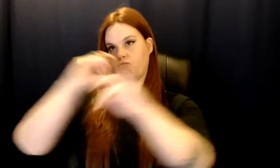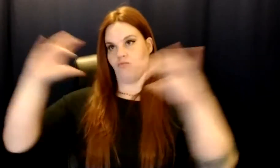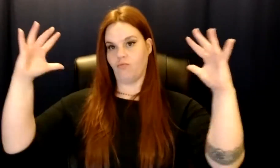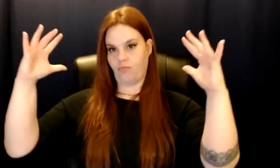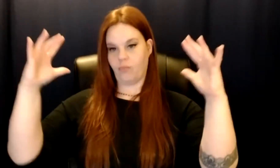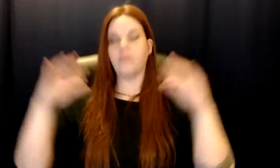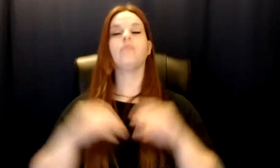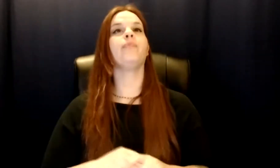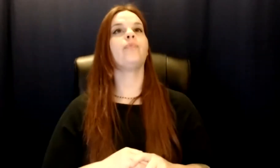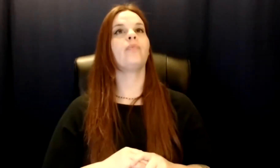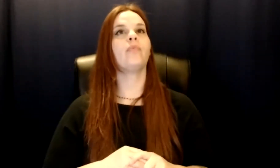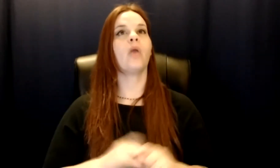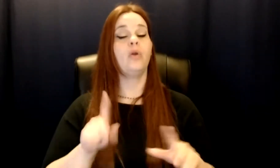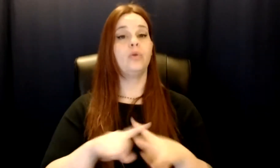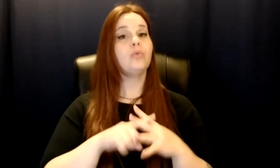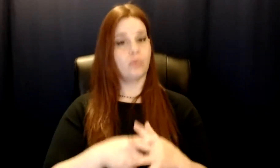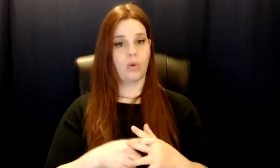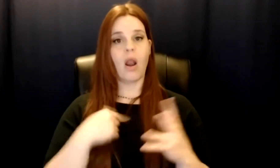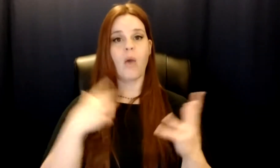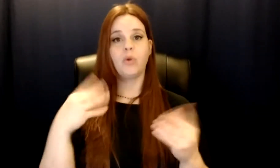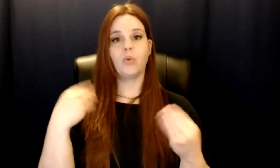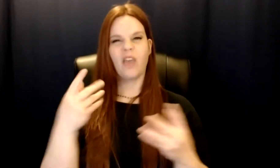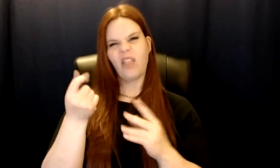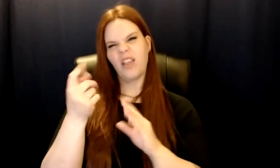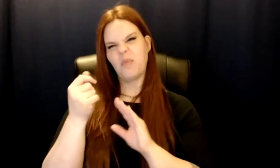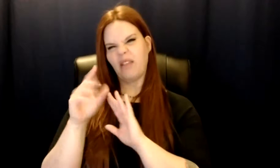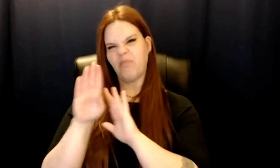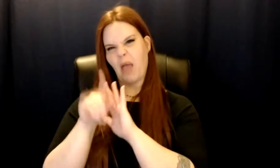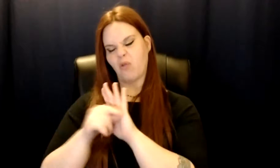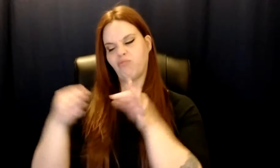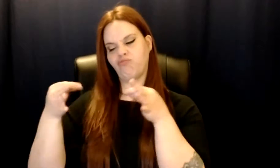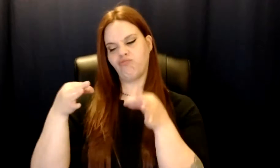To start off, I want to give a little background about myself.